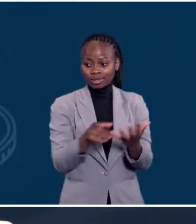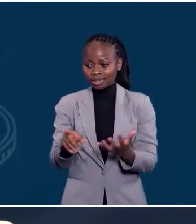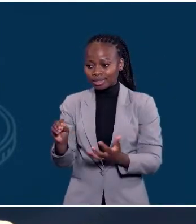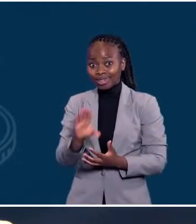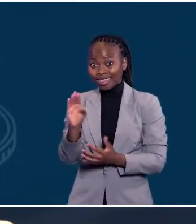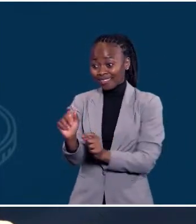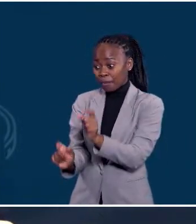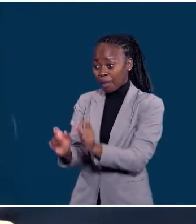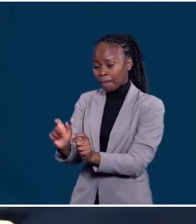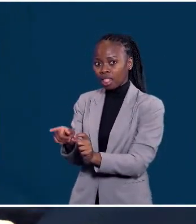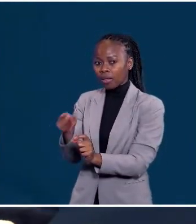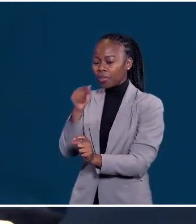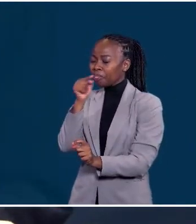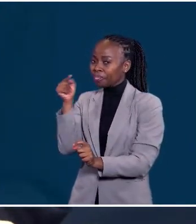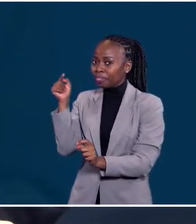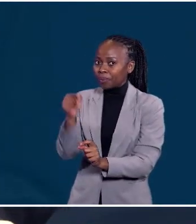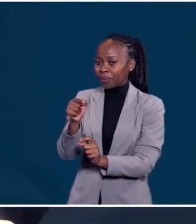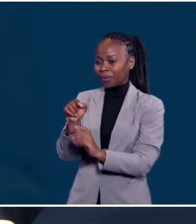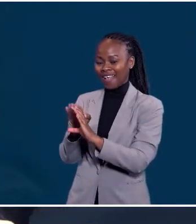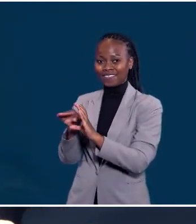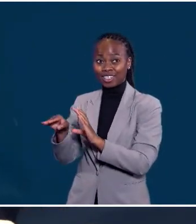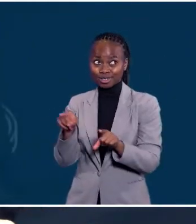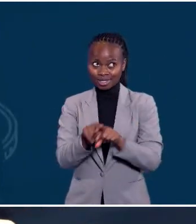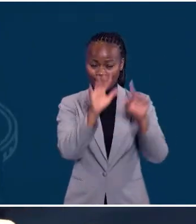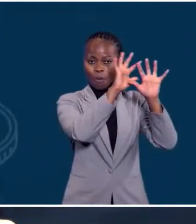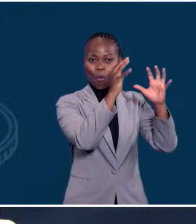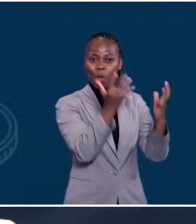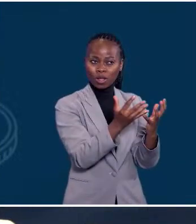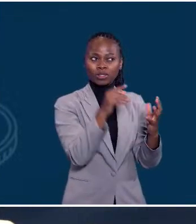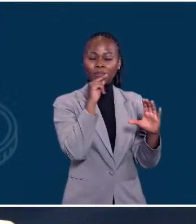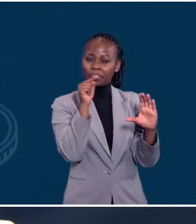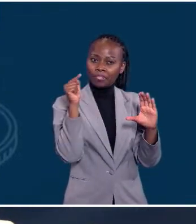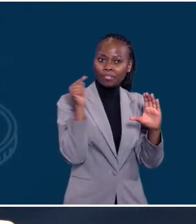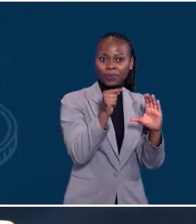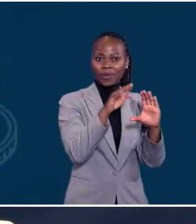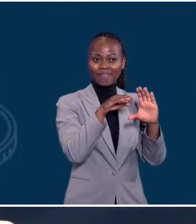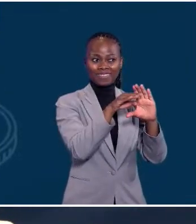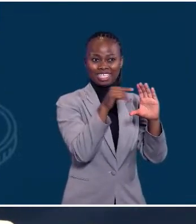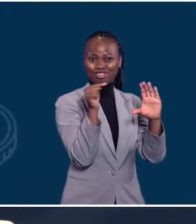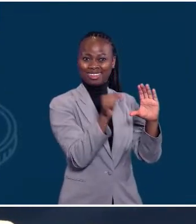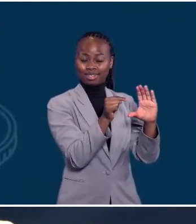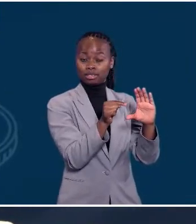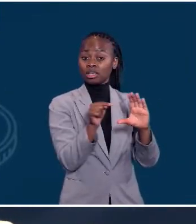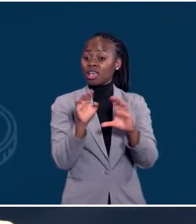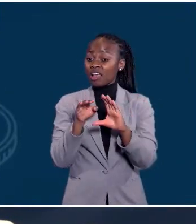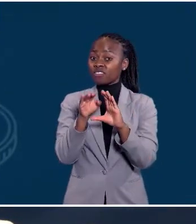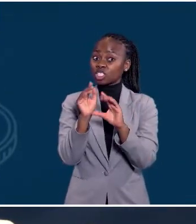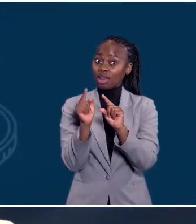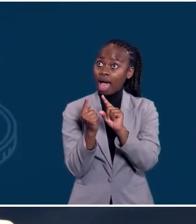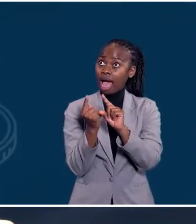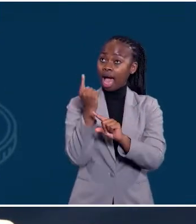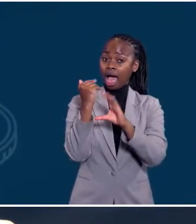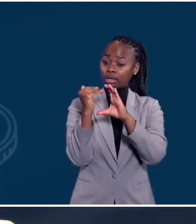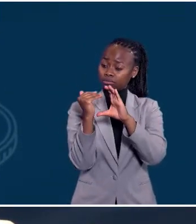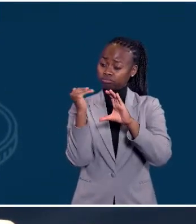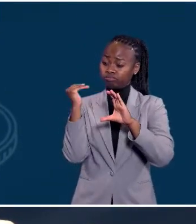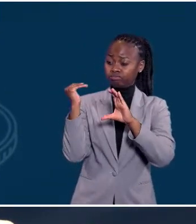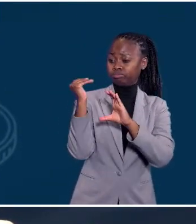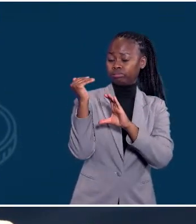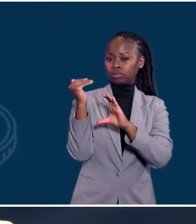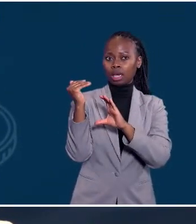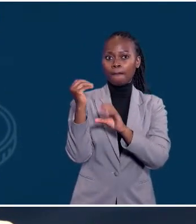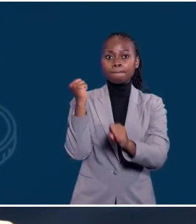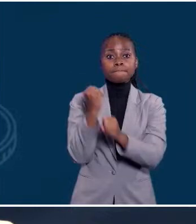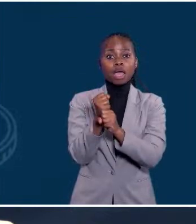Importantly, high inflation is anti-poor. We at the South African Reserve